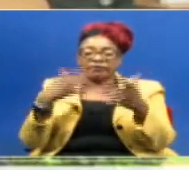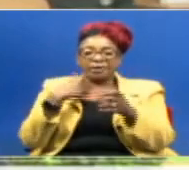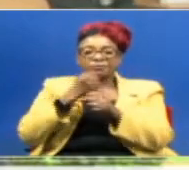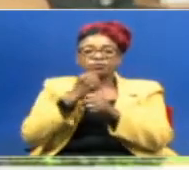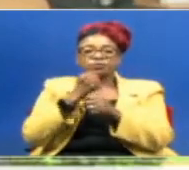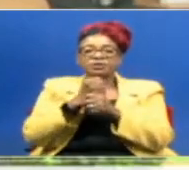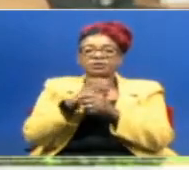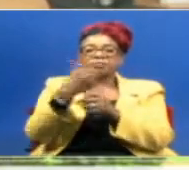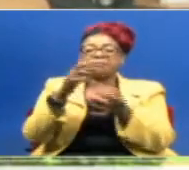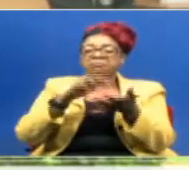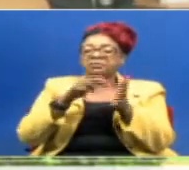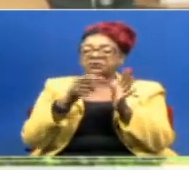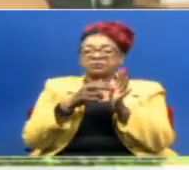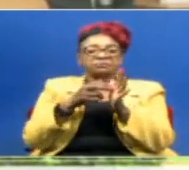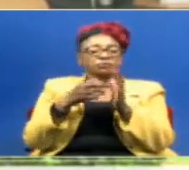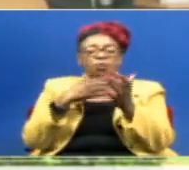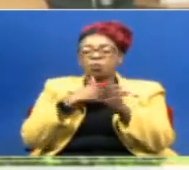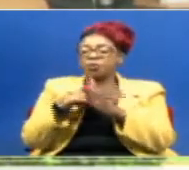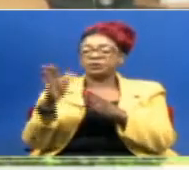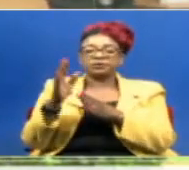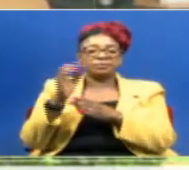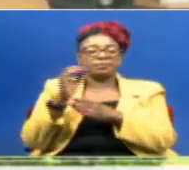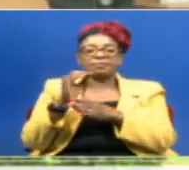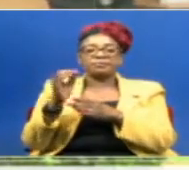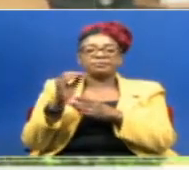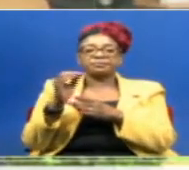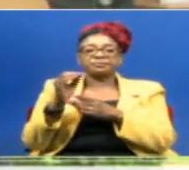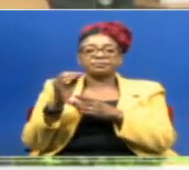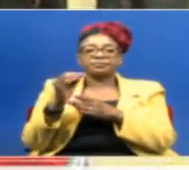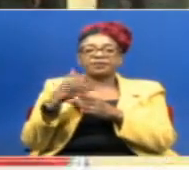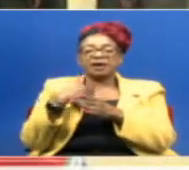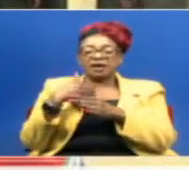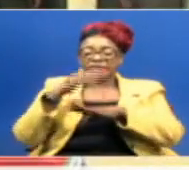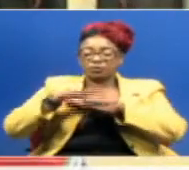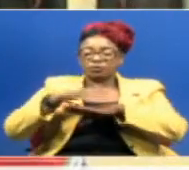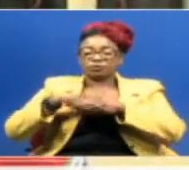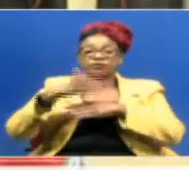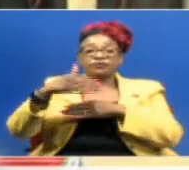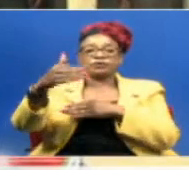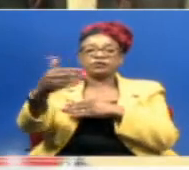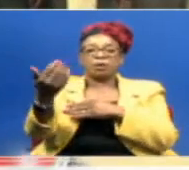bure. Hapo mbeleni na niko na a good future. Tunafurahia kwa sababu